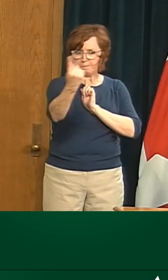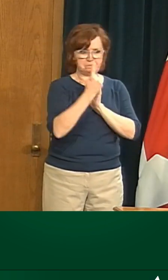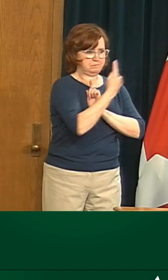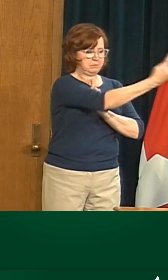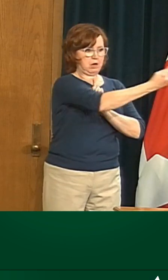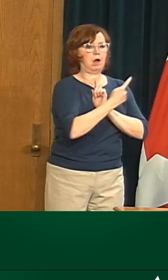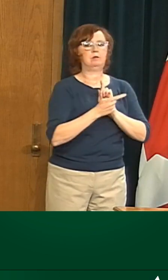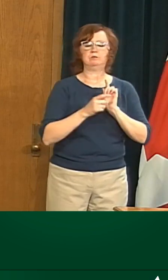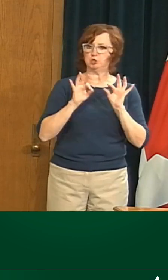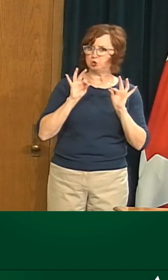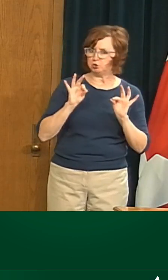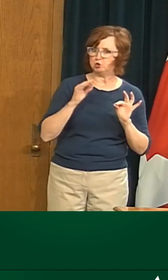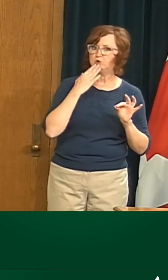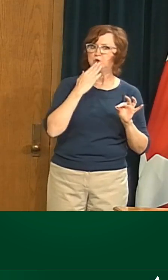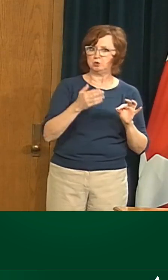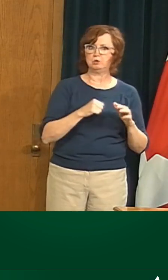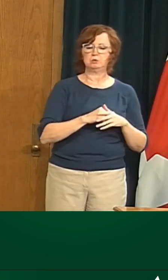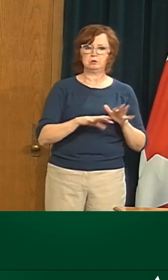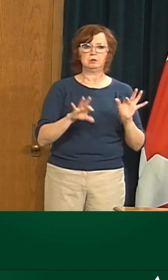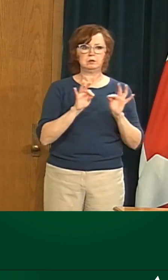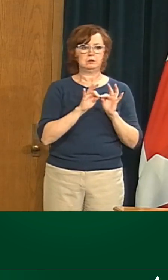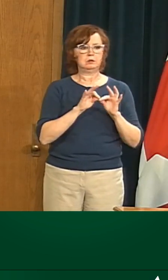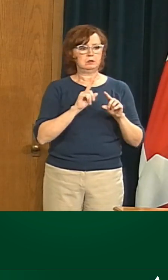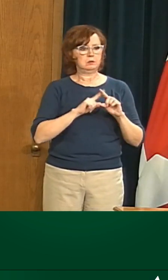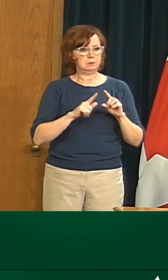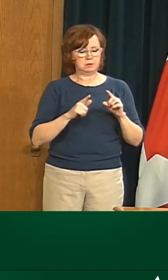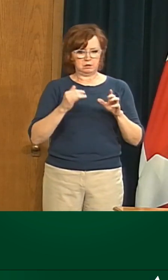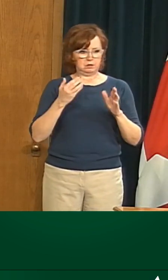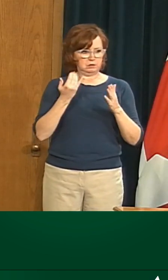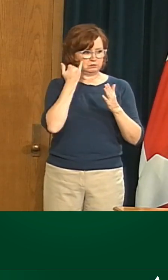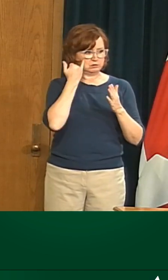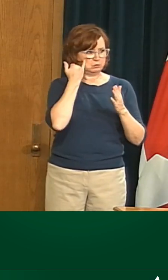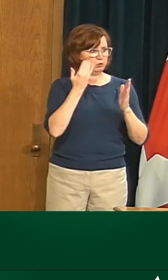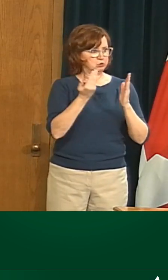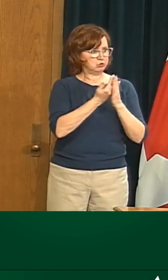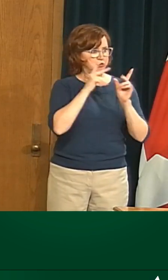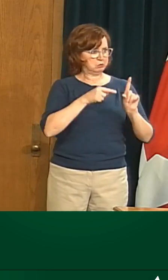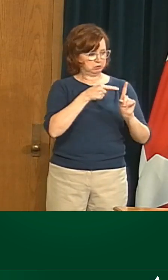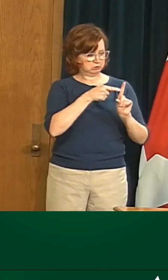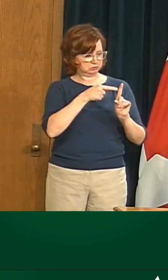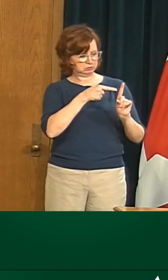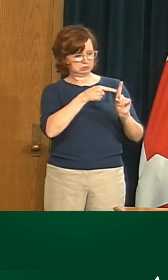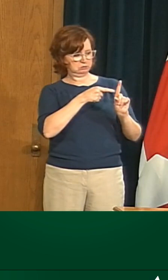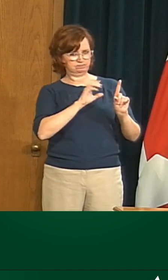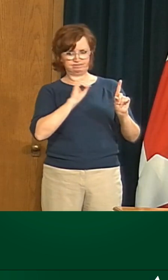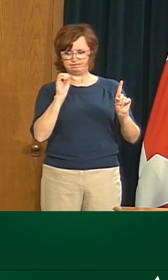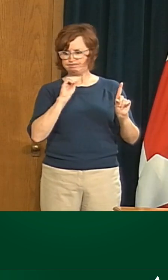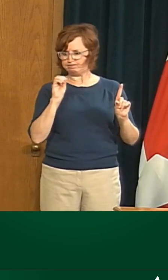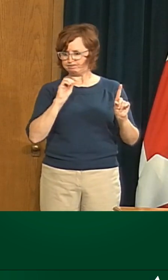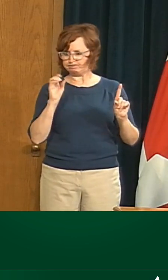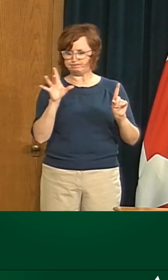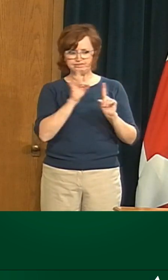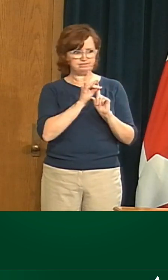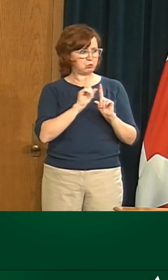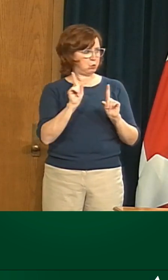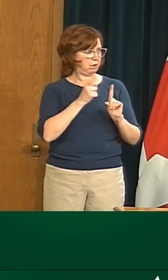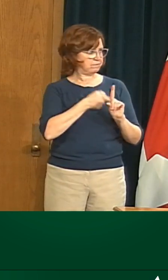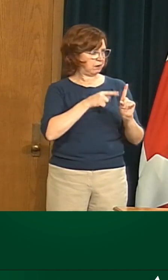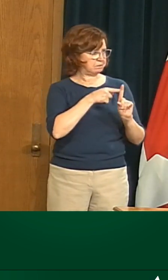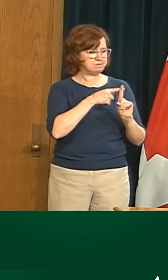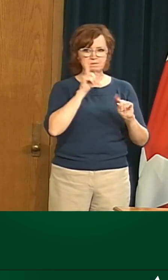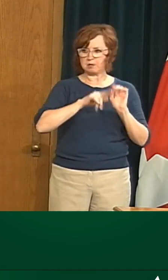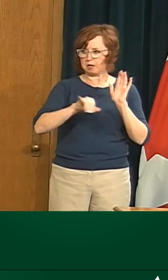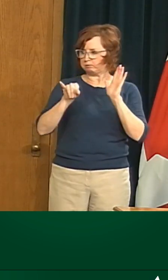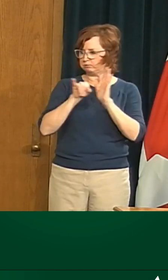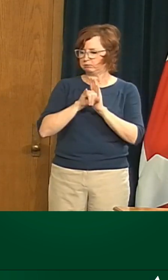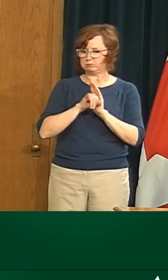see an increase in community transmission where there was no link to a known case, and certainly if that goes above